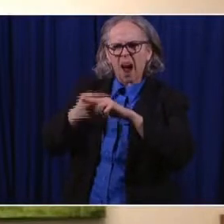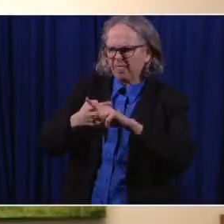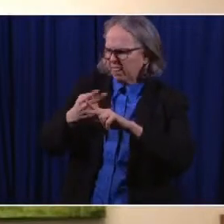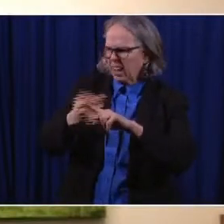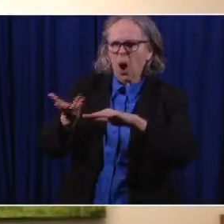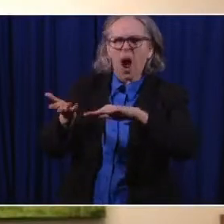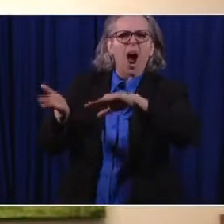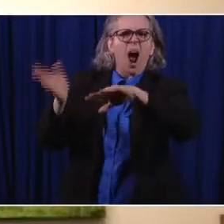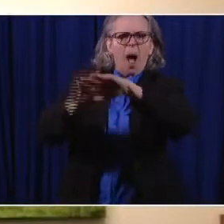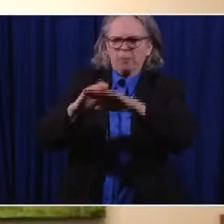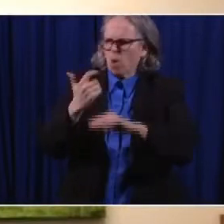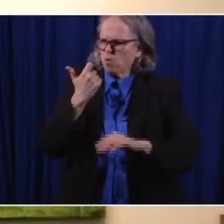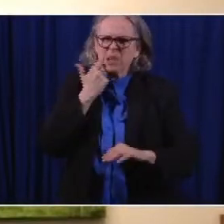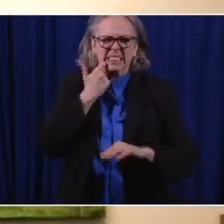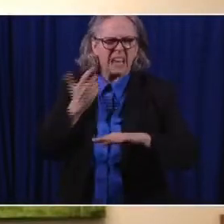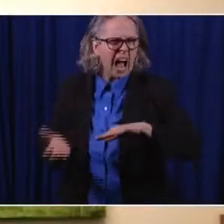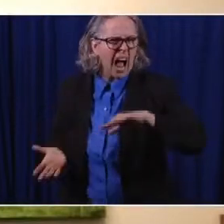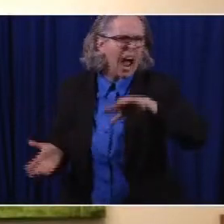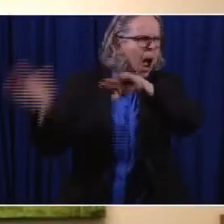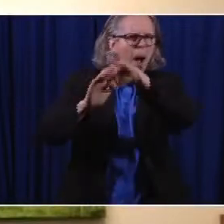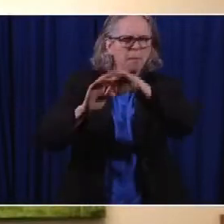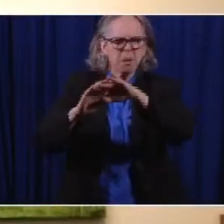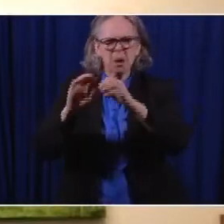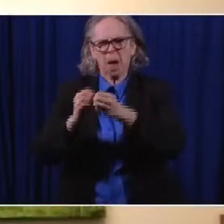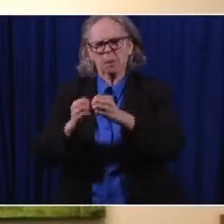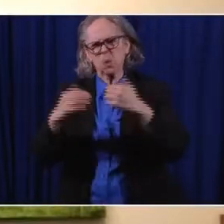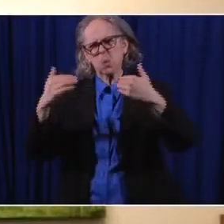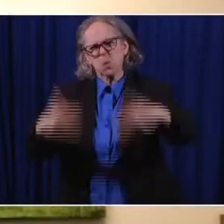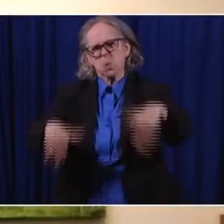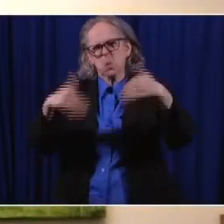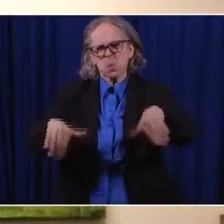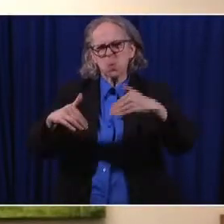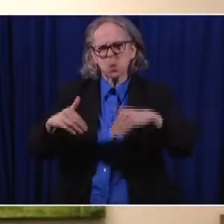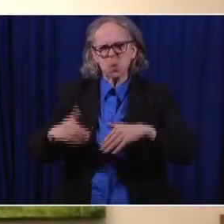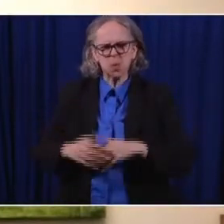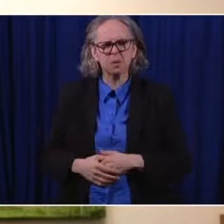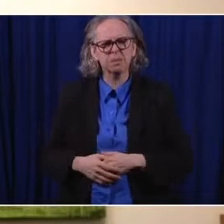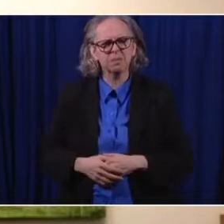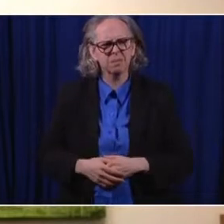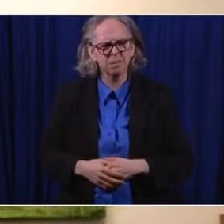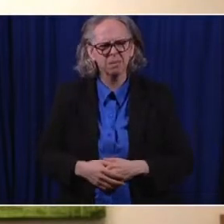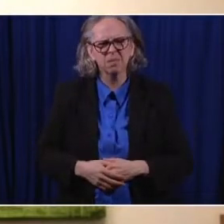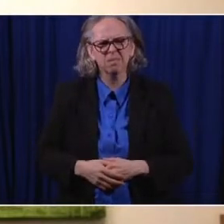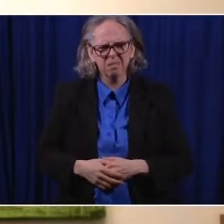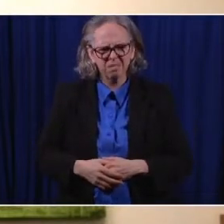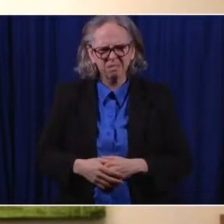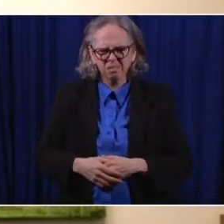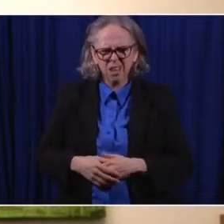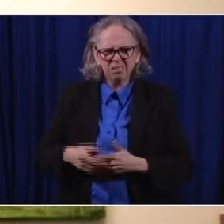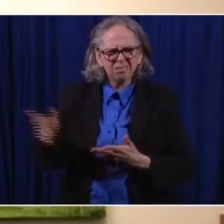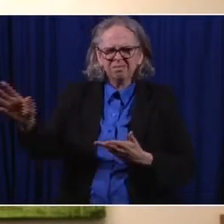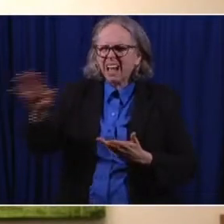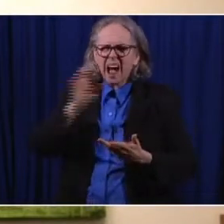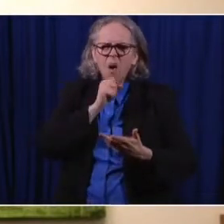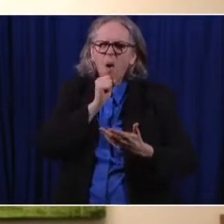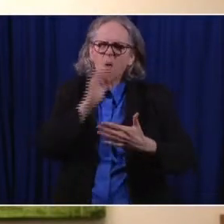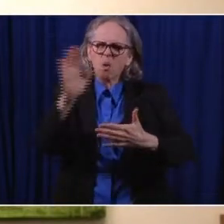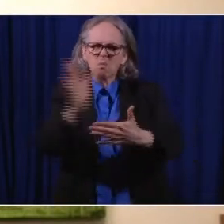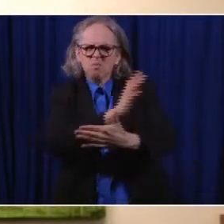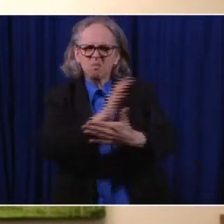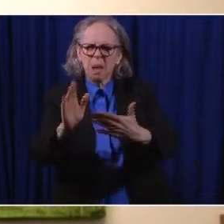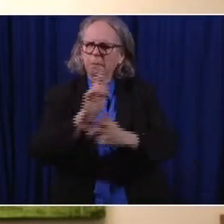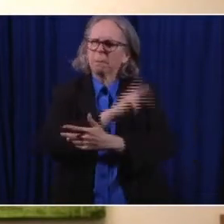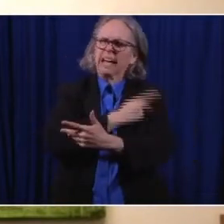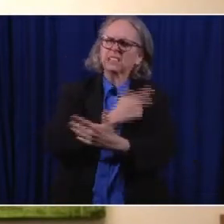And just tell us a little bit more about what you're seeing, what age you're seeing, or anything else that's